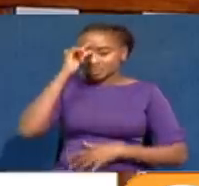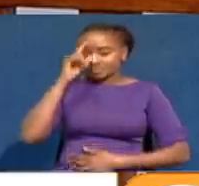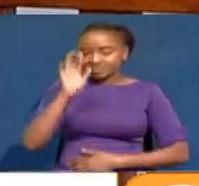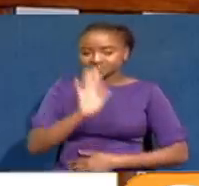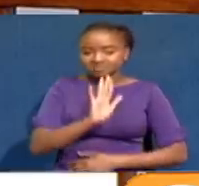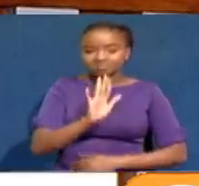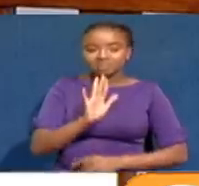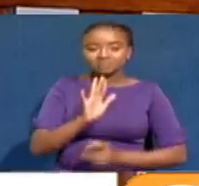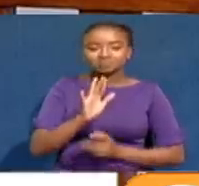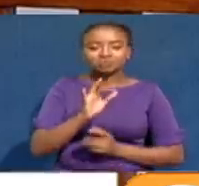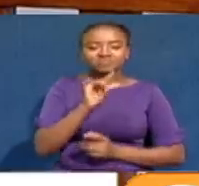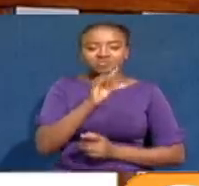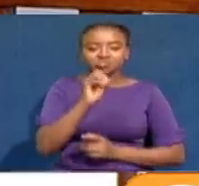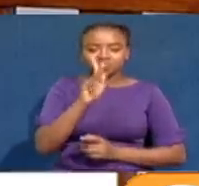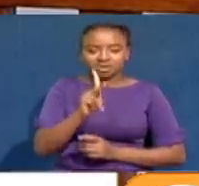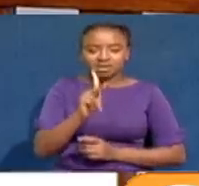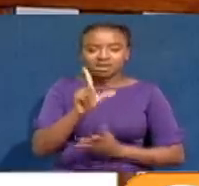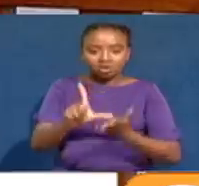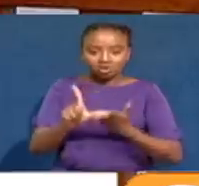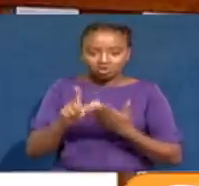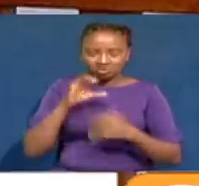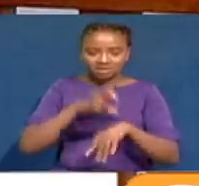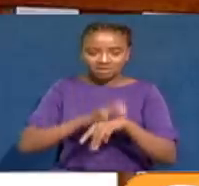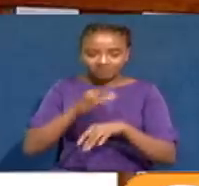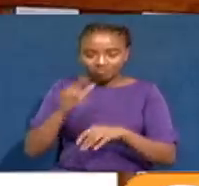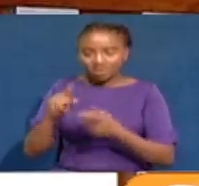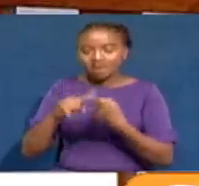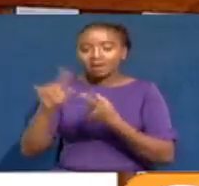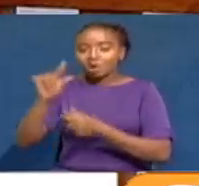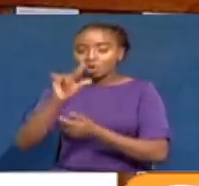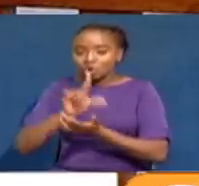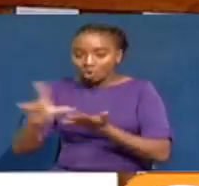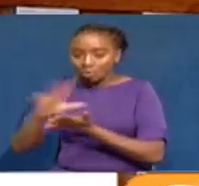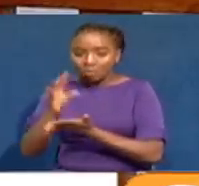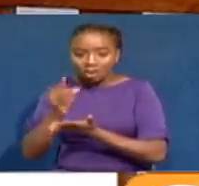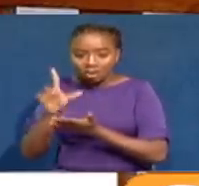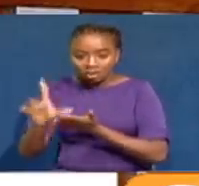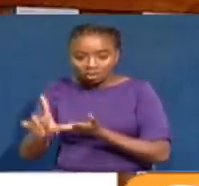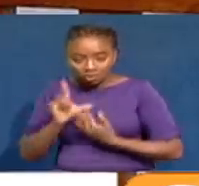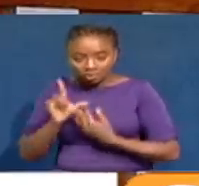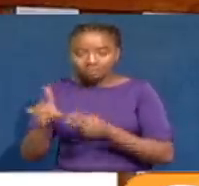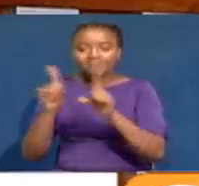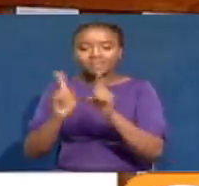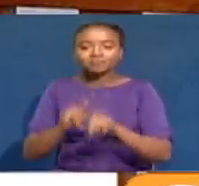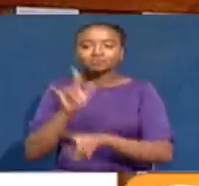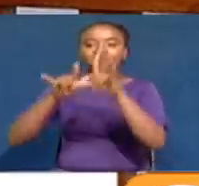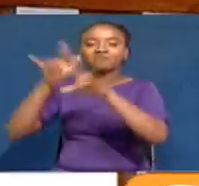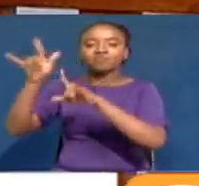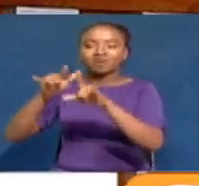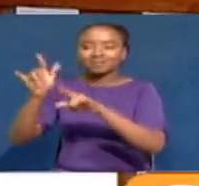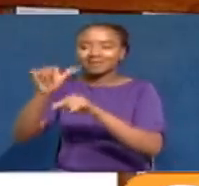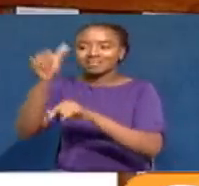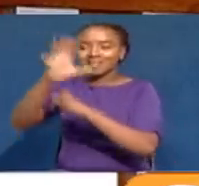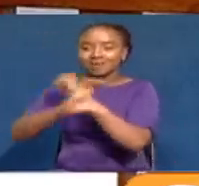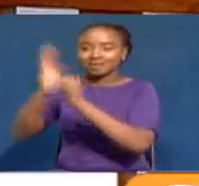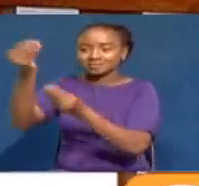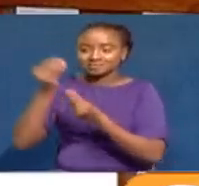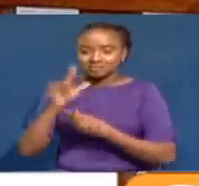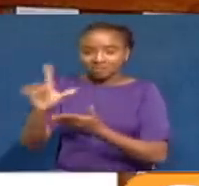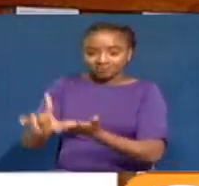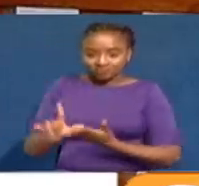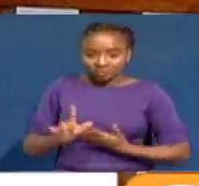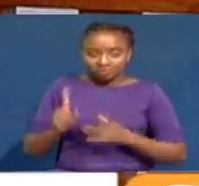debt is usually tabulated, as he said it, both domestic and foreign. It includes those state